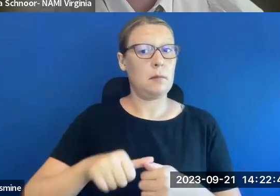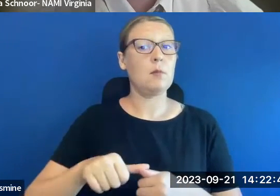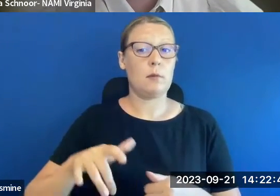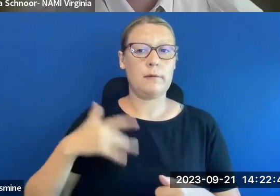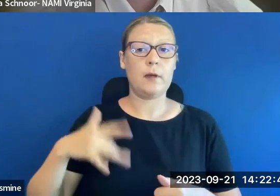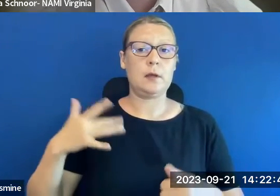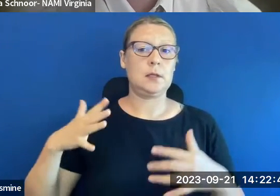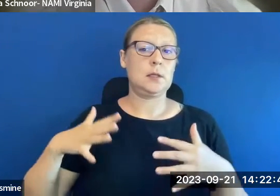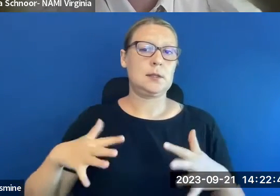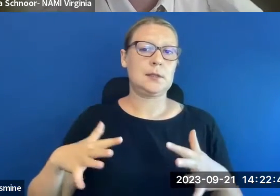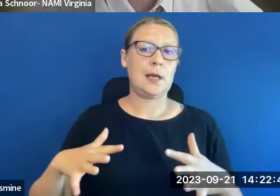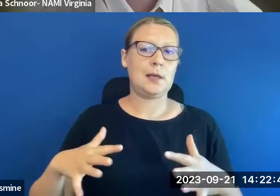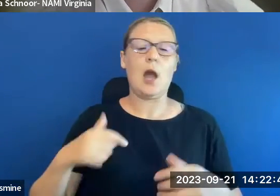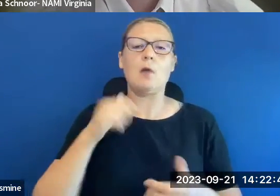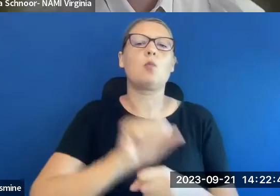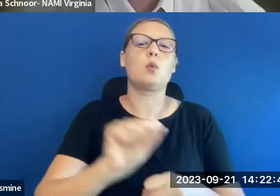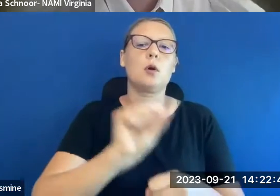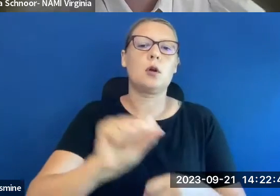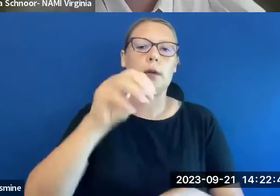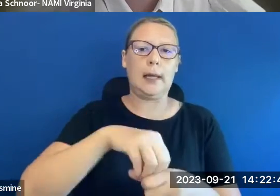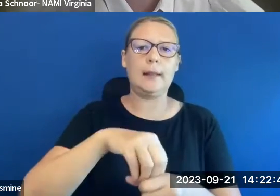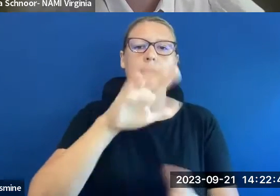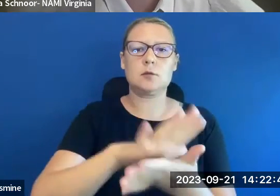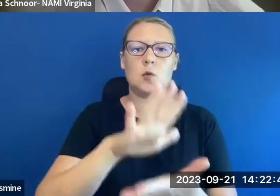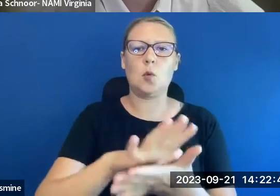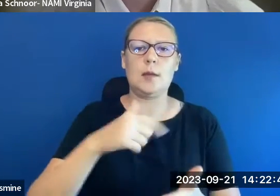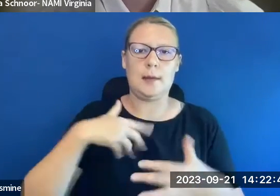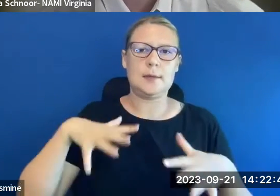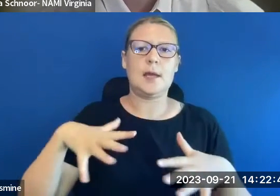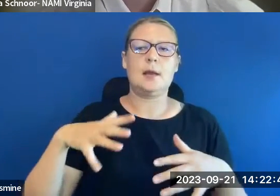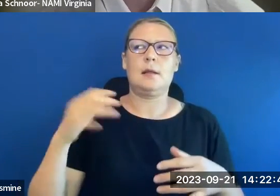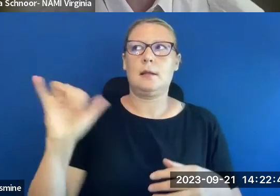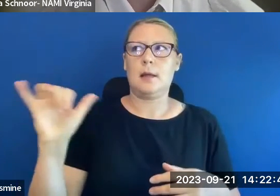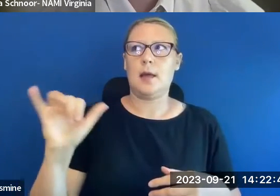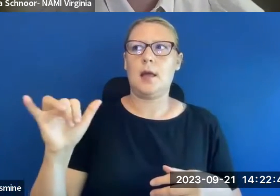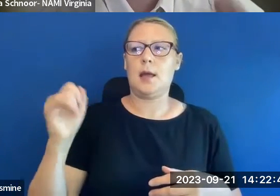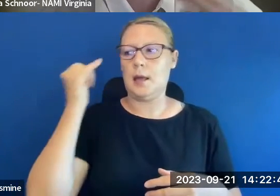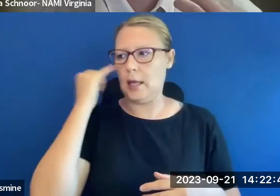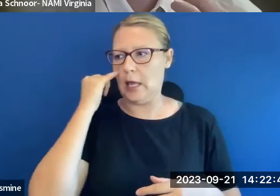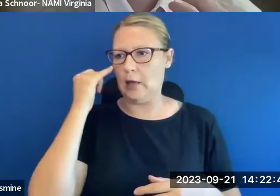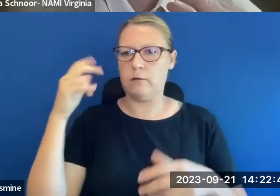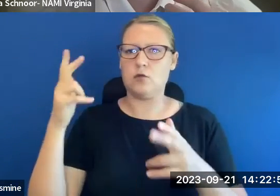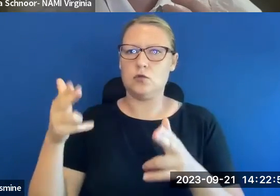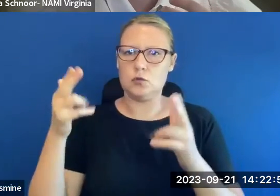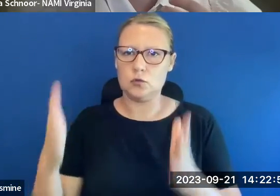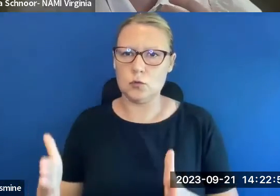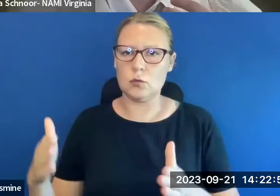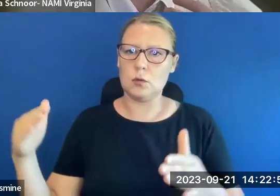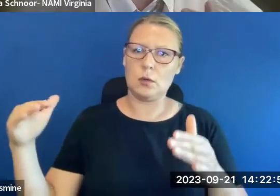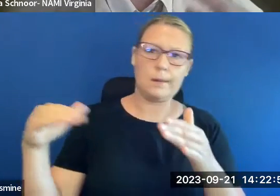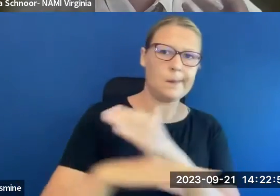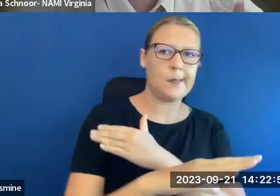would bring my students if in the case, like if a school shooting were to take place, having that be something that I